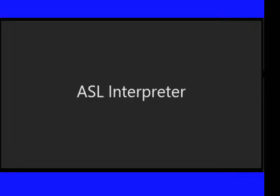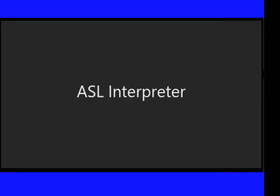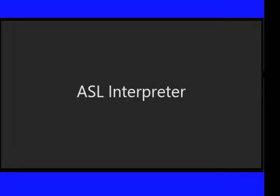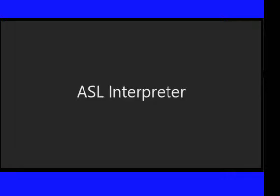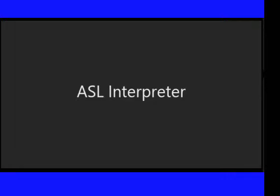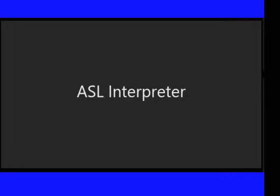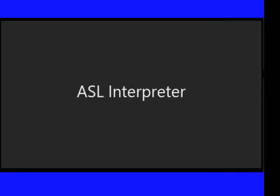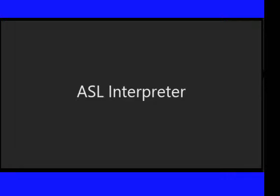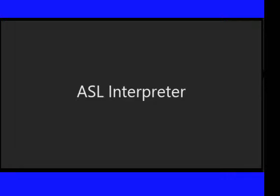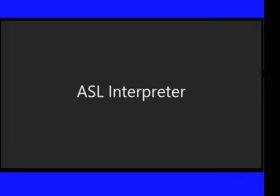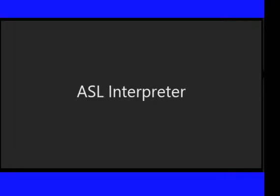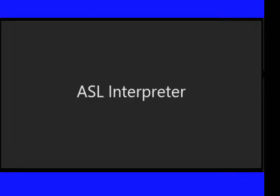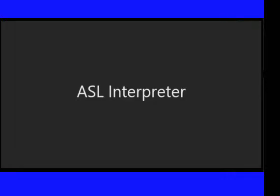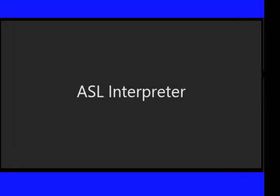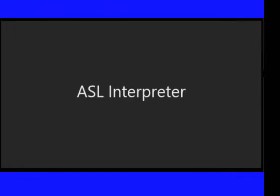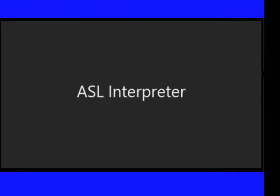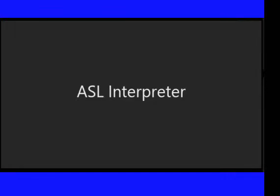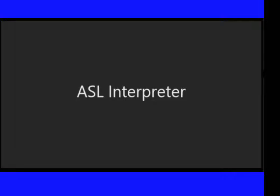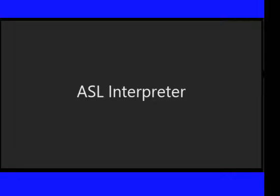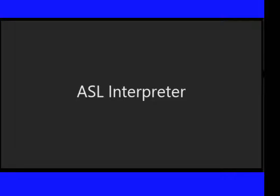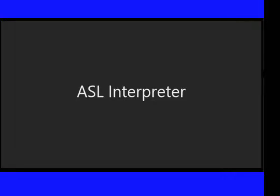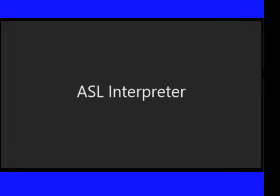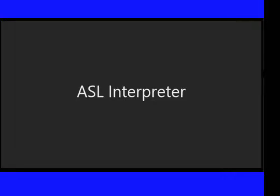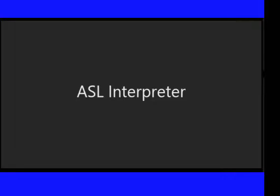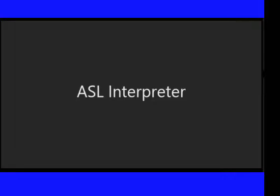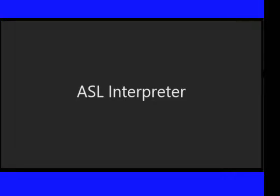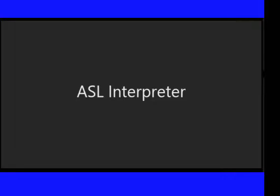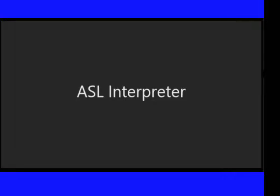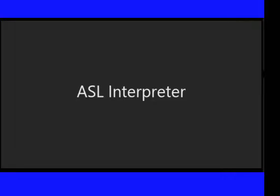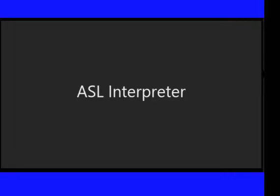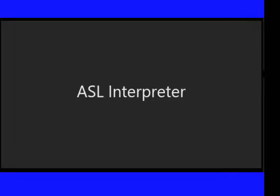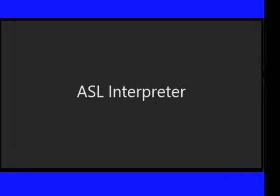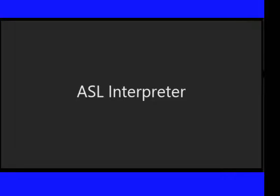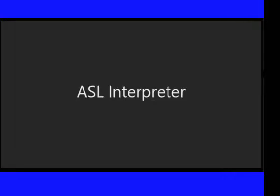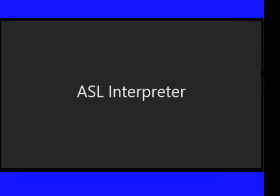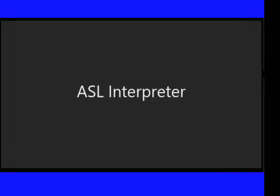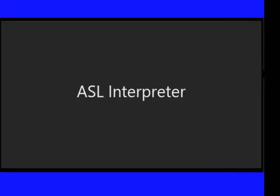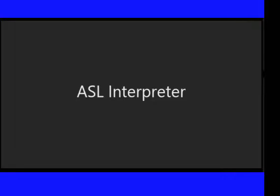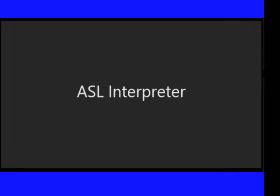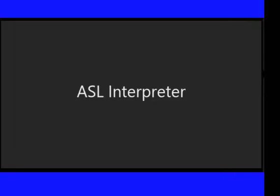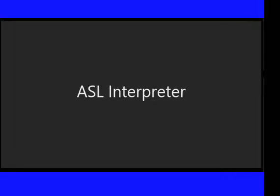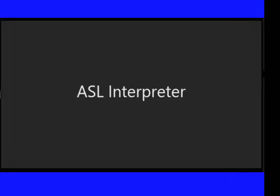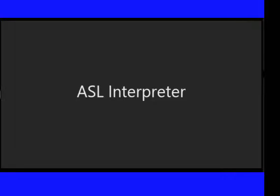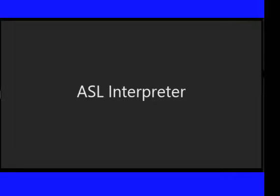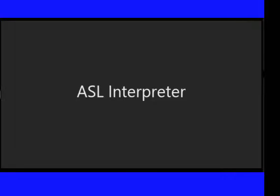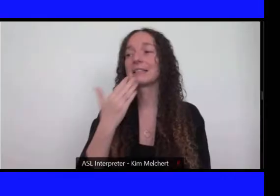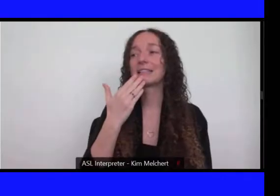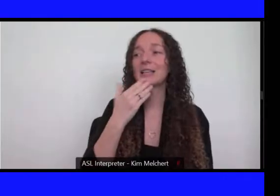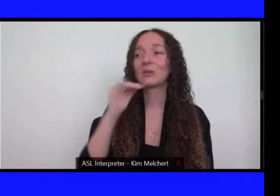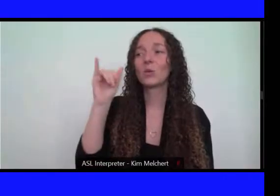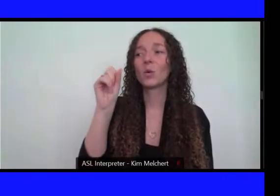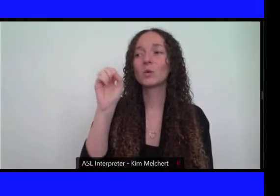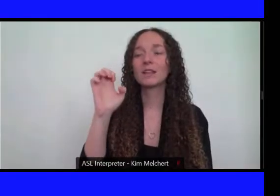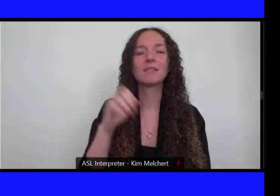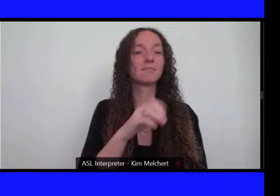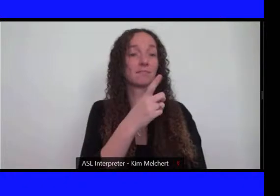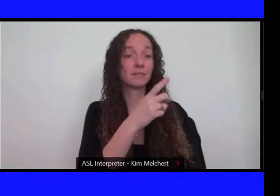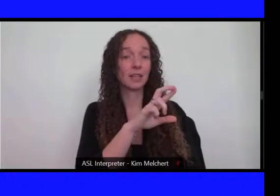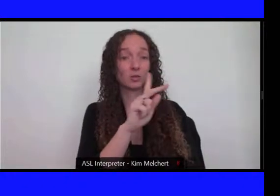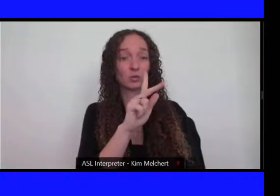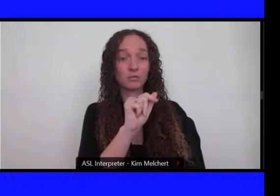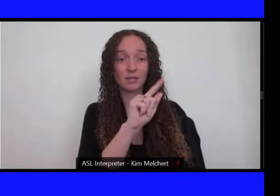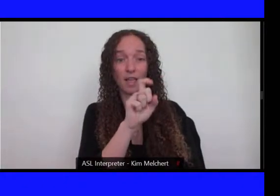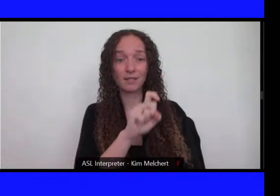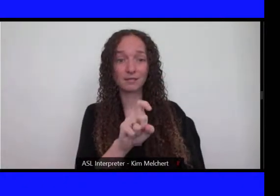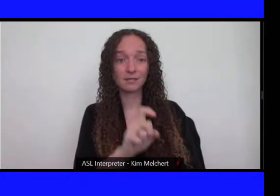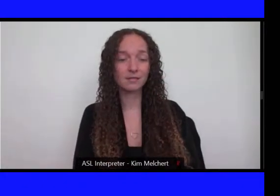Yeah, I was also going to repeat, especially as an internist, this is impressive, especially the hypertension data. And I know it's above